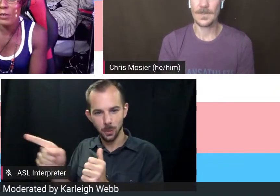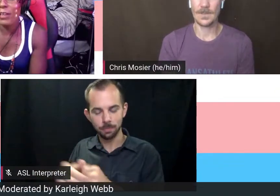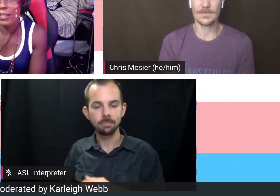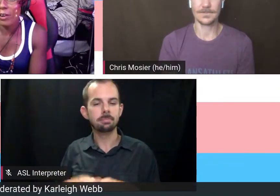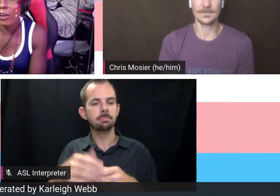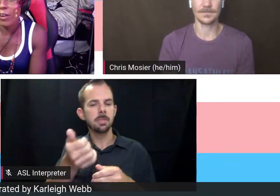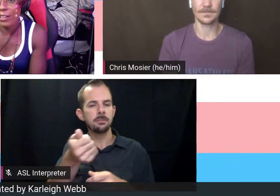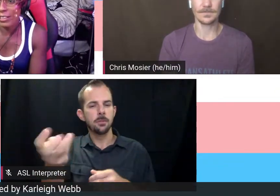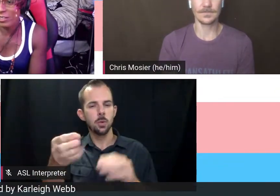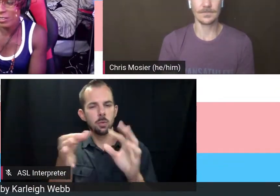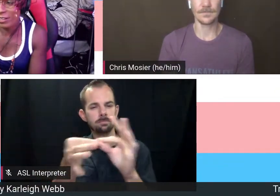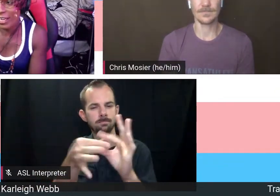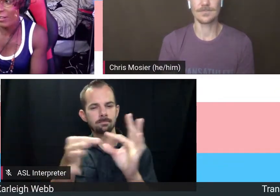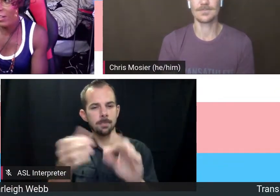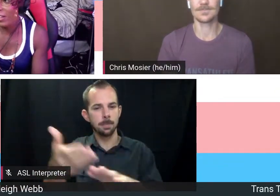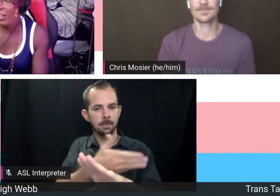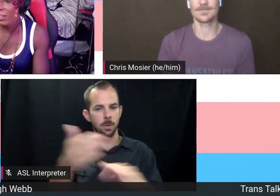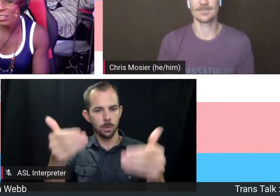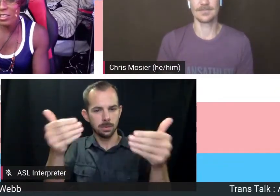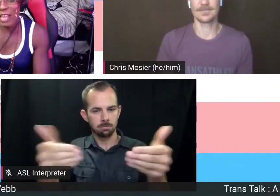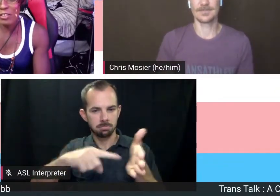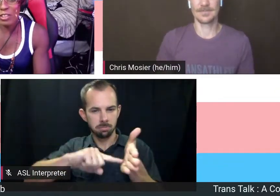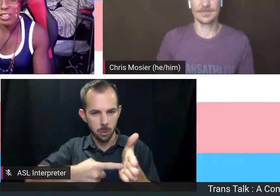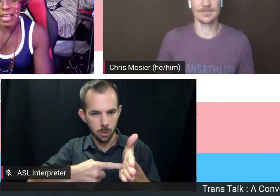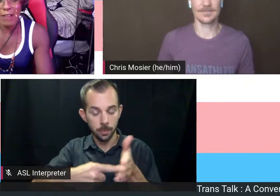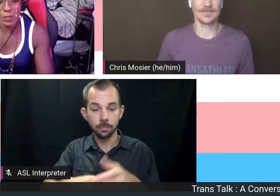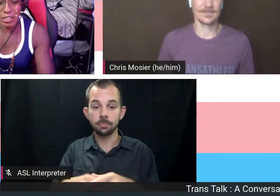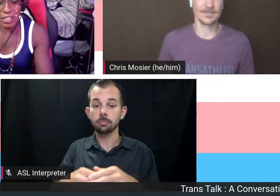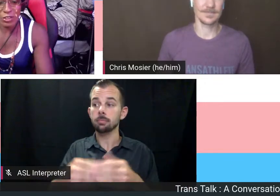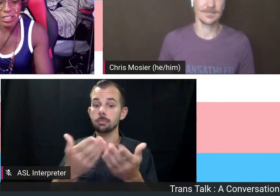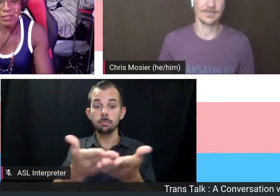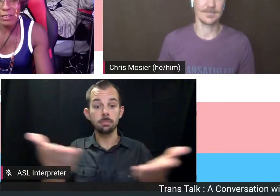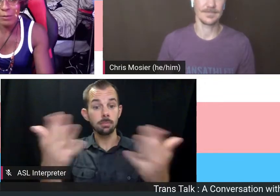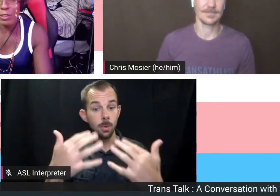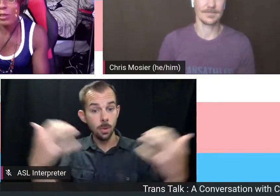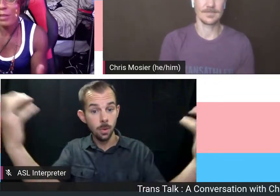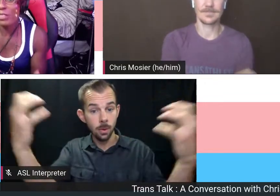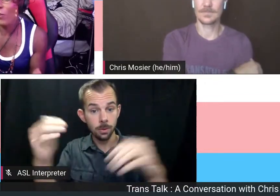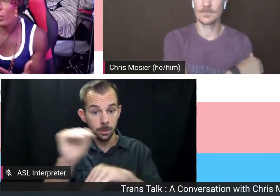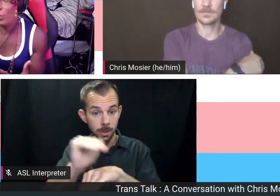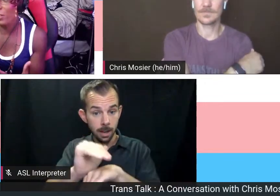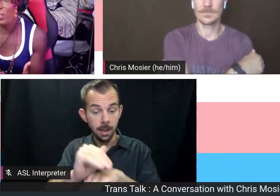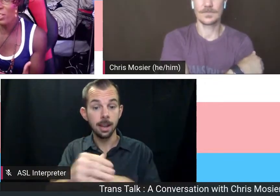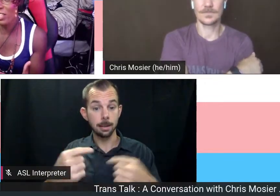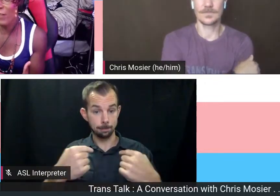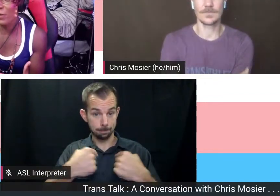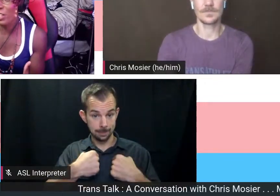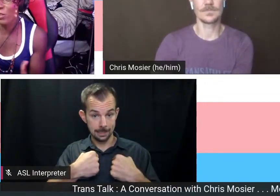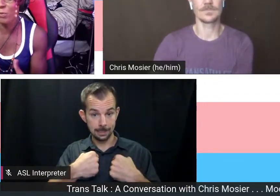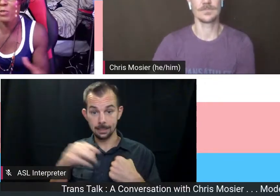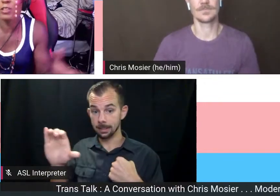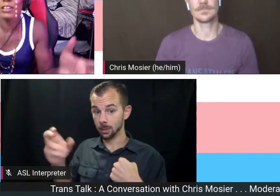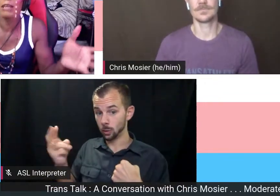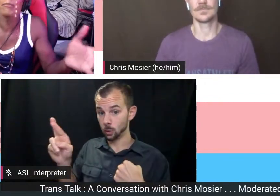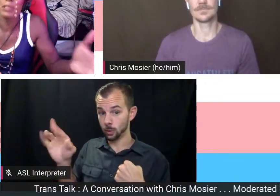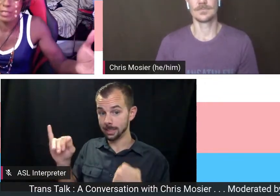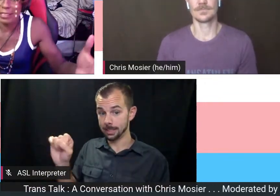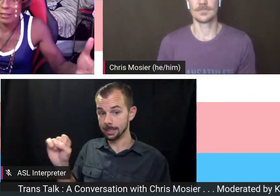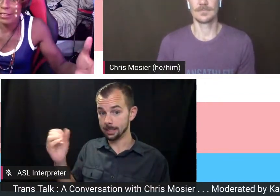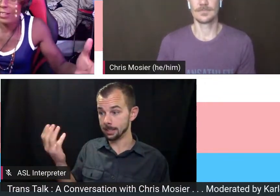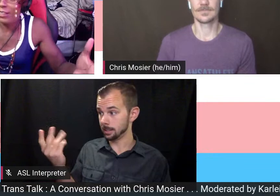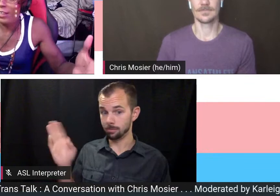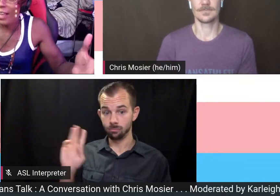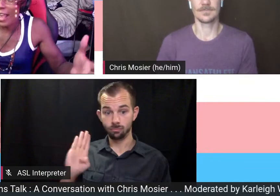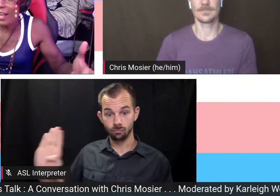all of you in our audience tonight, this is not just a conversation between myself and Chris. This is a conversation between our